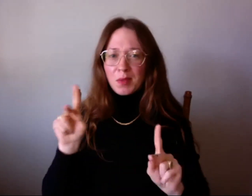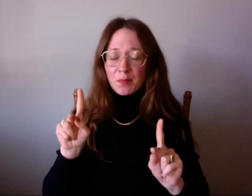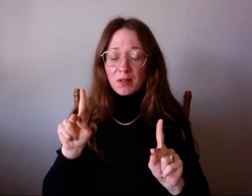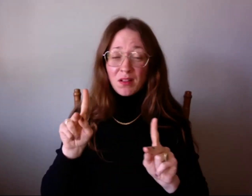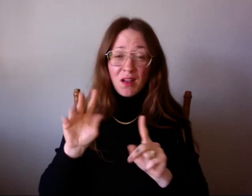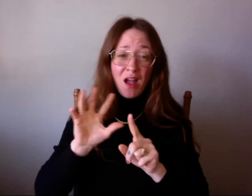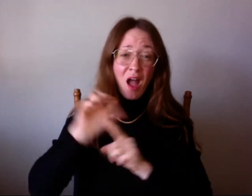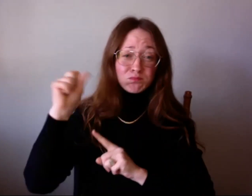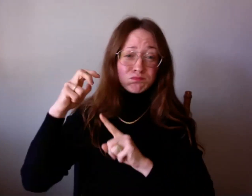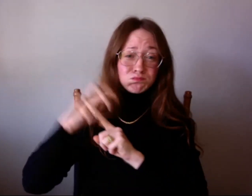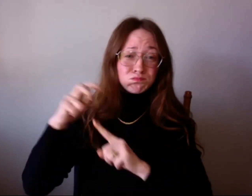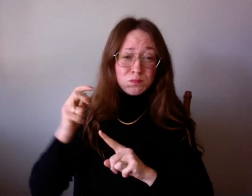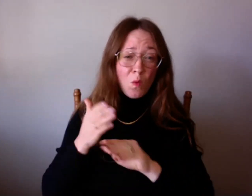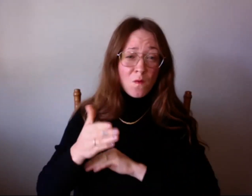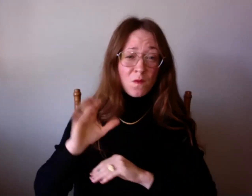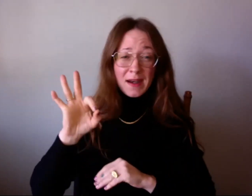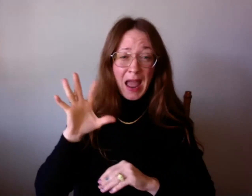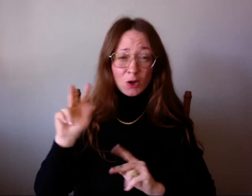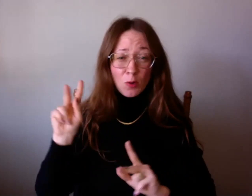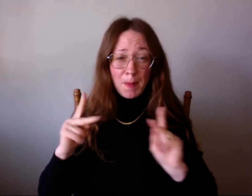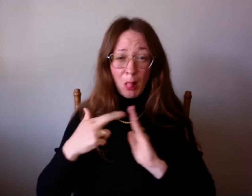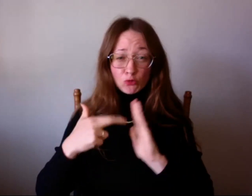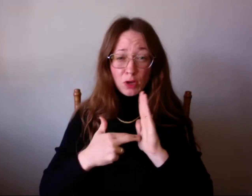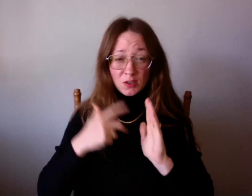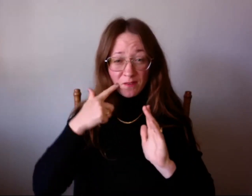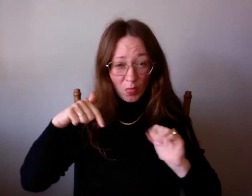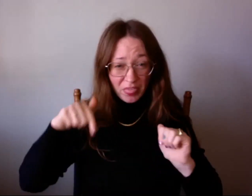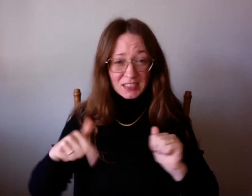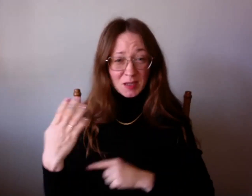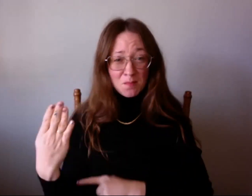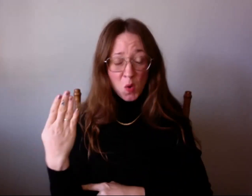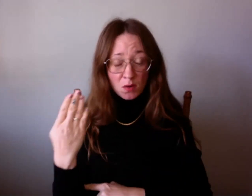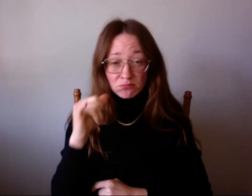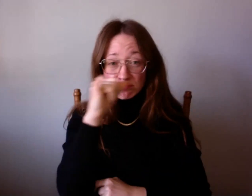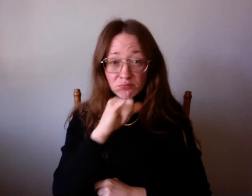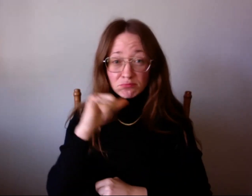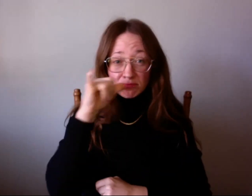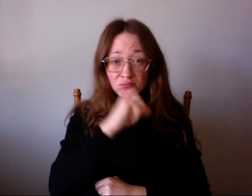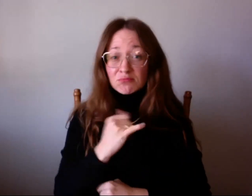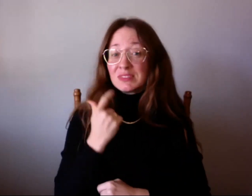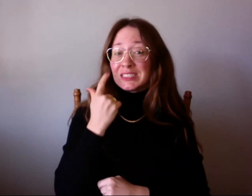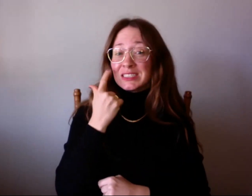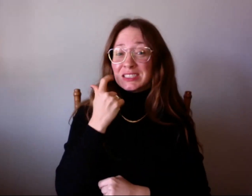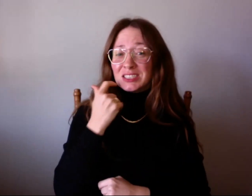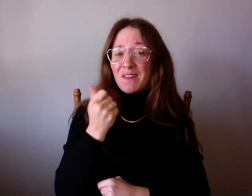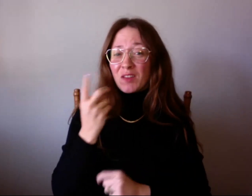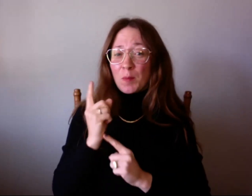over 900 participants registered as of this morning. As of a few minutes ago, we had